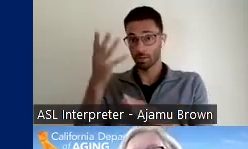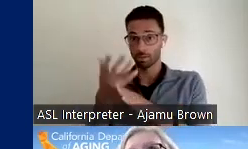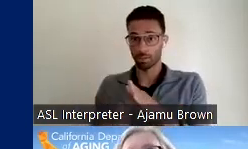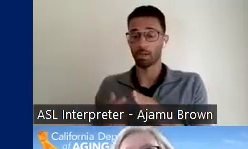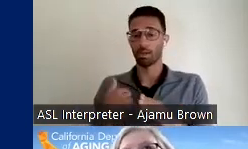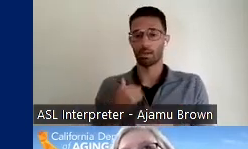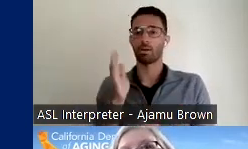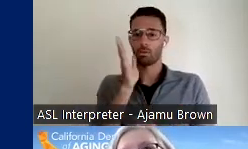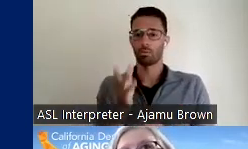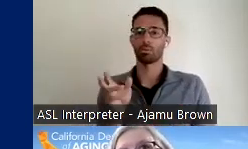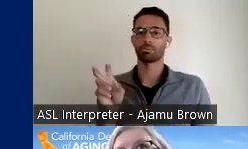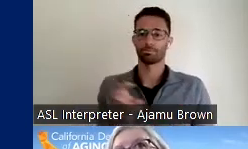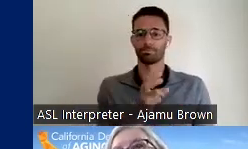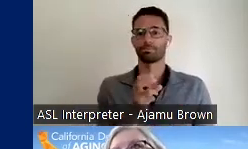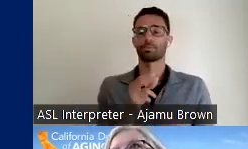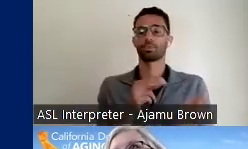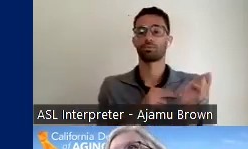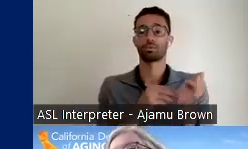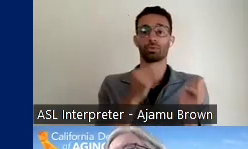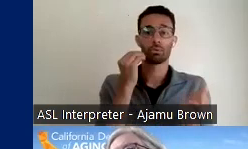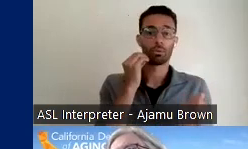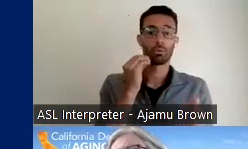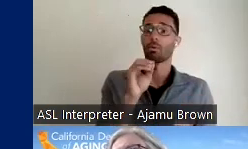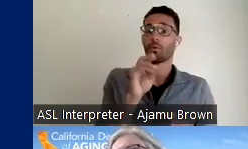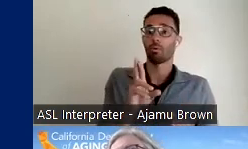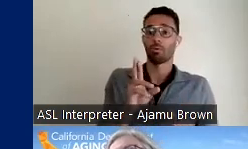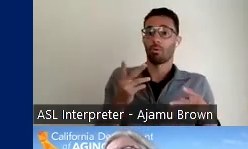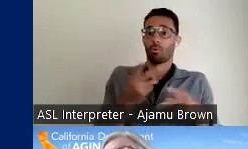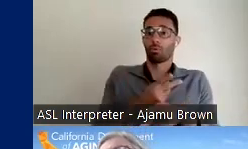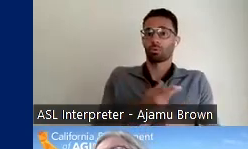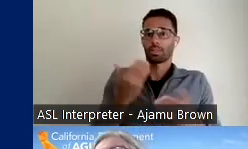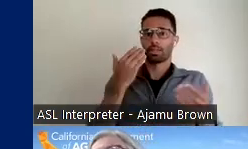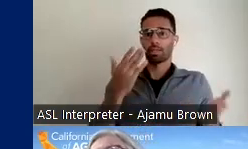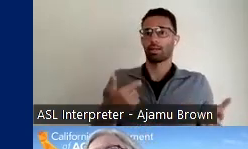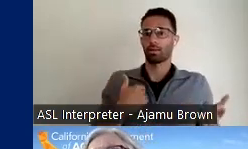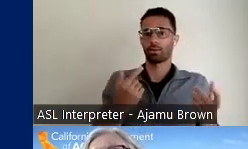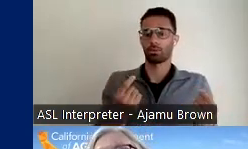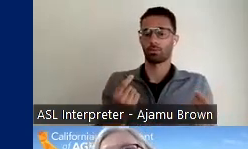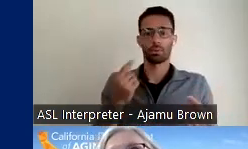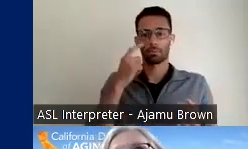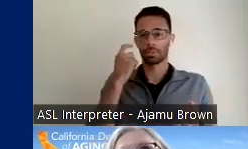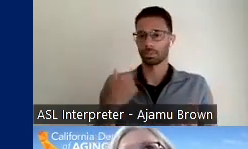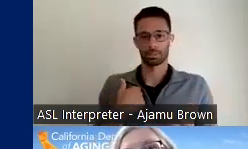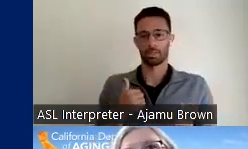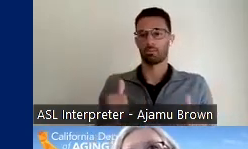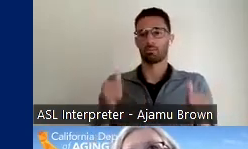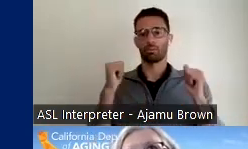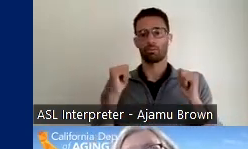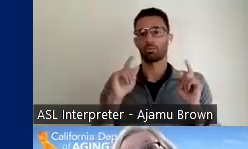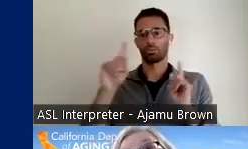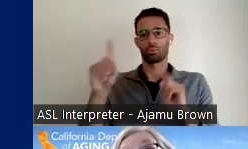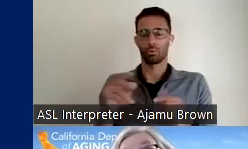home, or worse, I won't even think of what I will do because I won't go. I will not